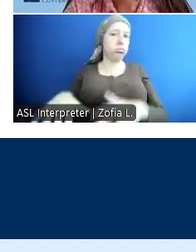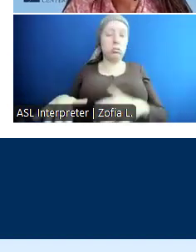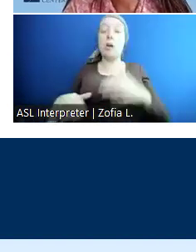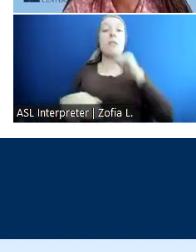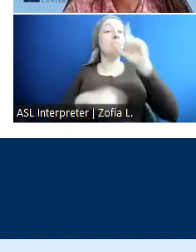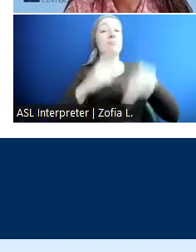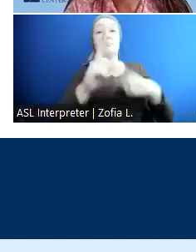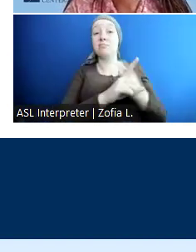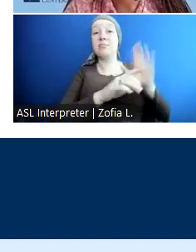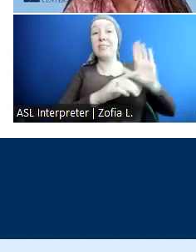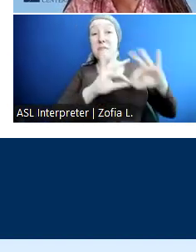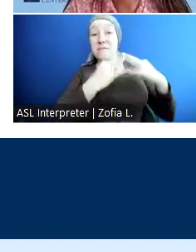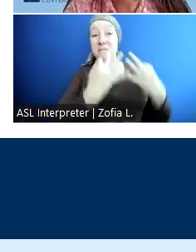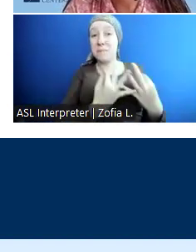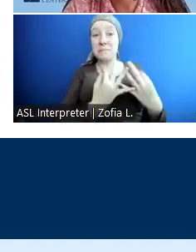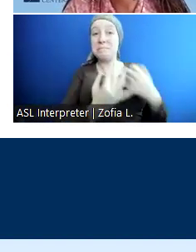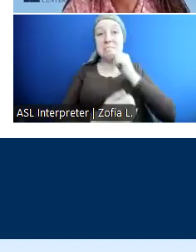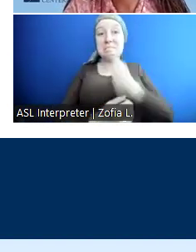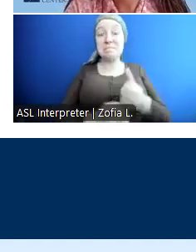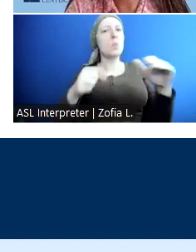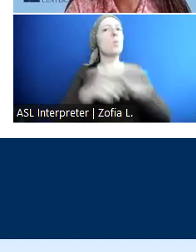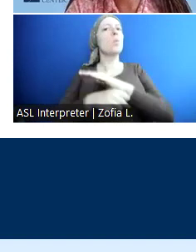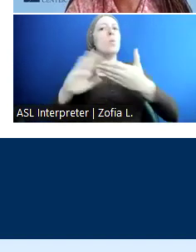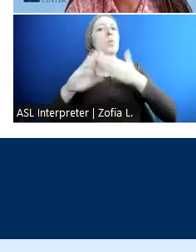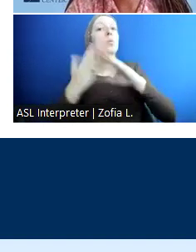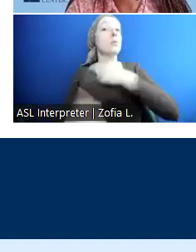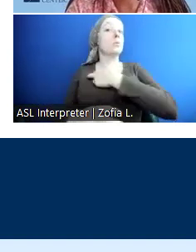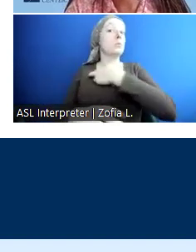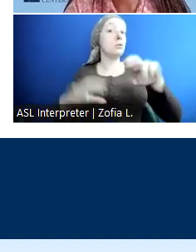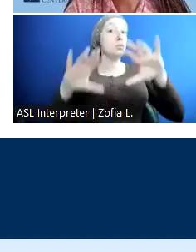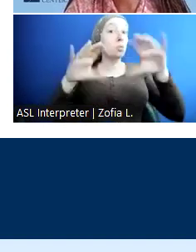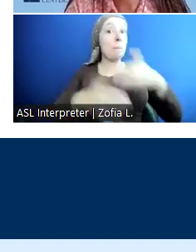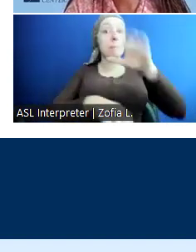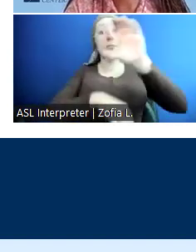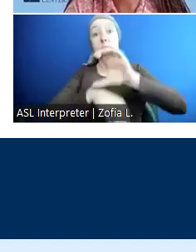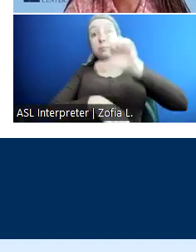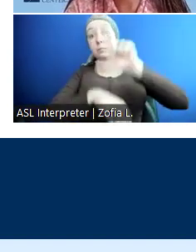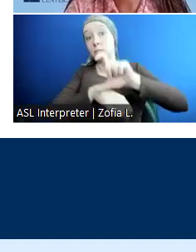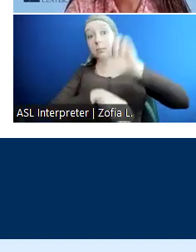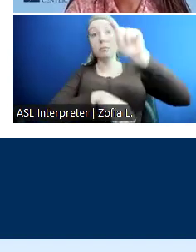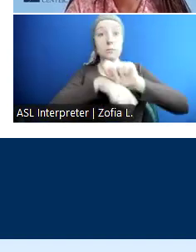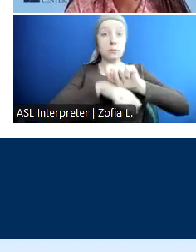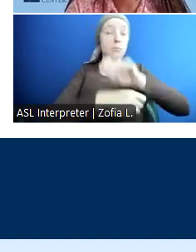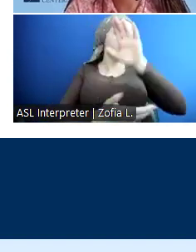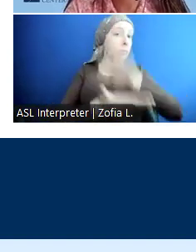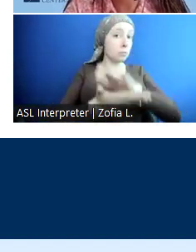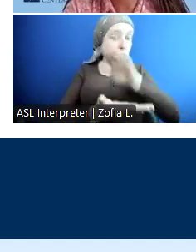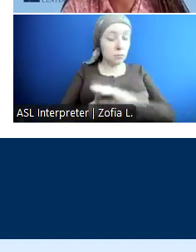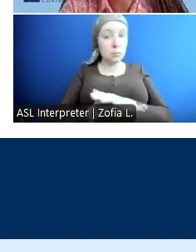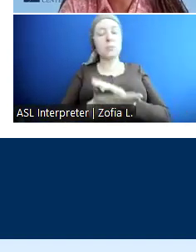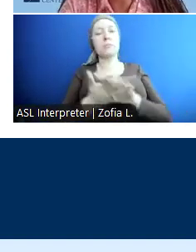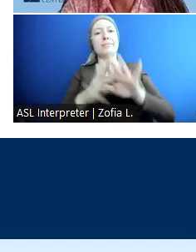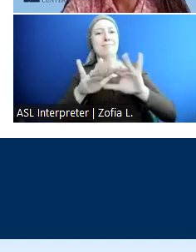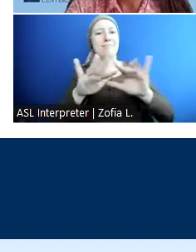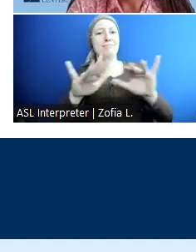their individual family, but this is their community, any religious institutions that they are part of, school, you know, things of that